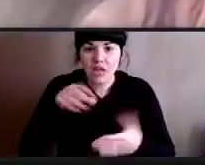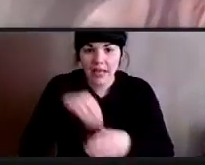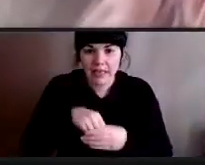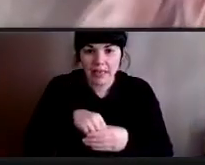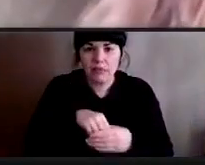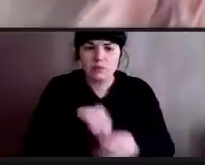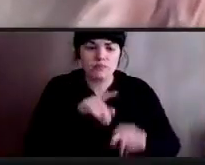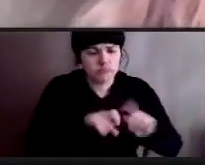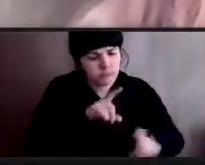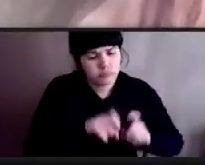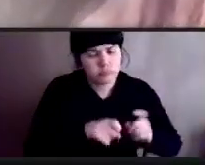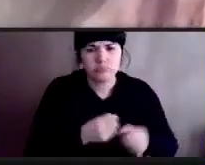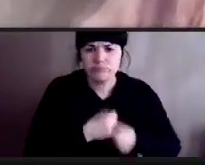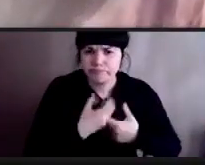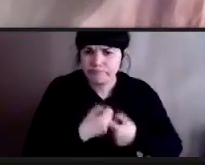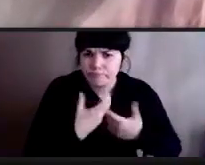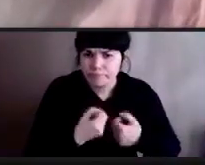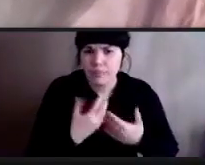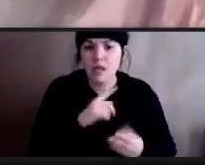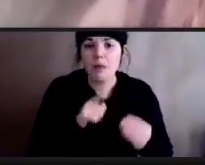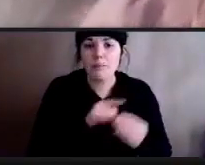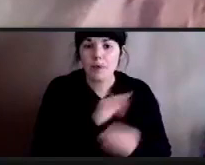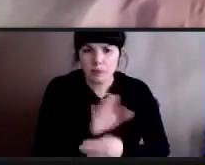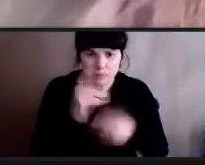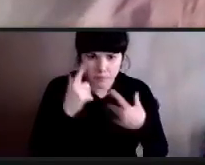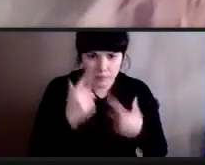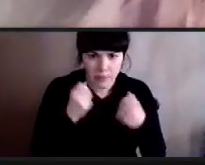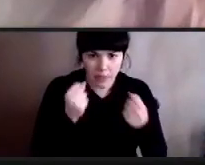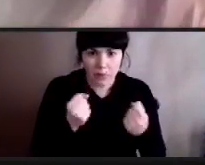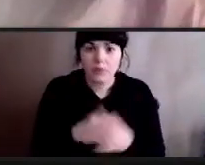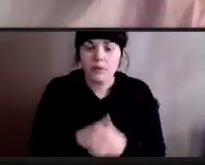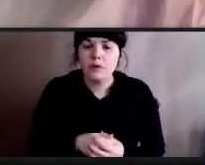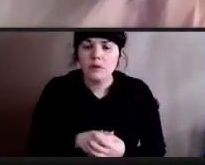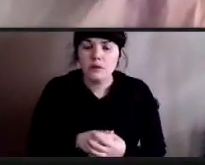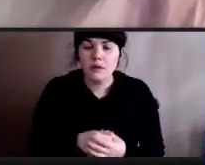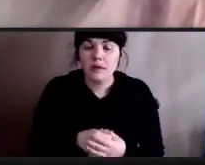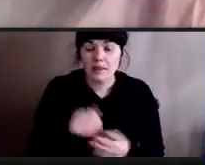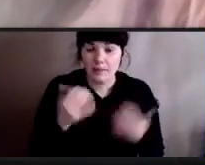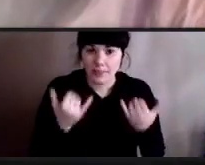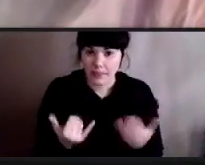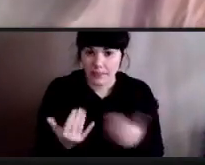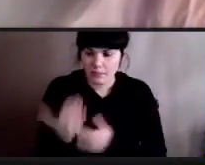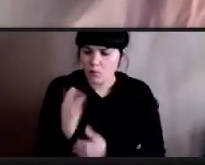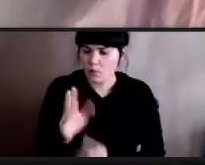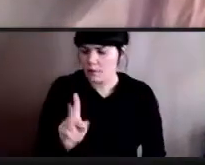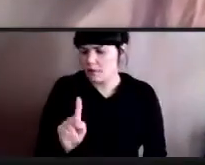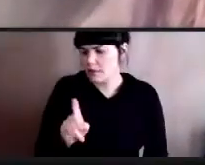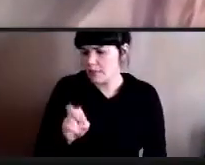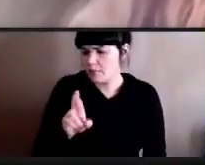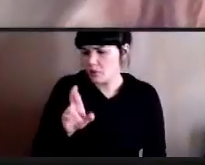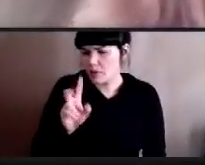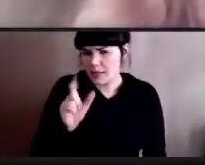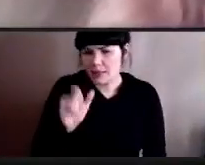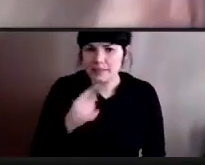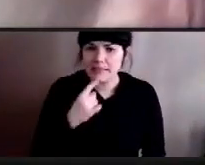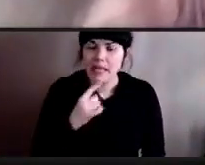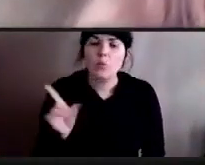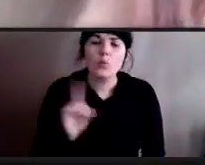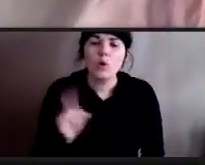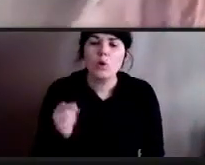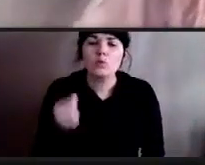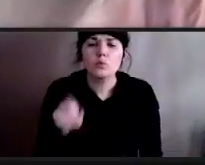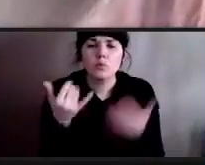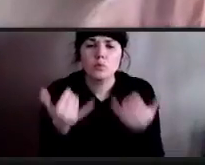is, you know, Kimberli said it really well this morning, where are you at right now? That's really what we want parents